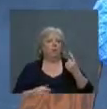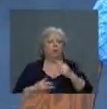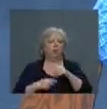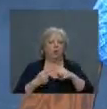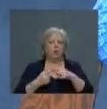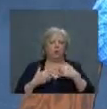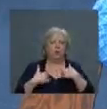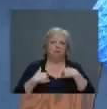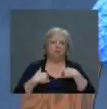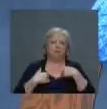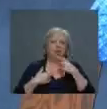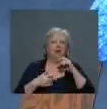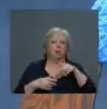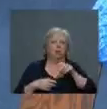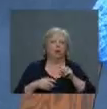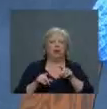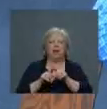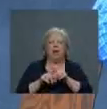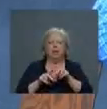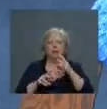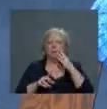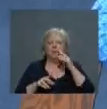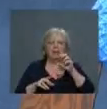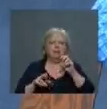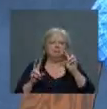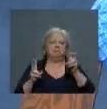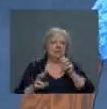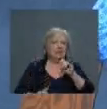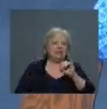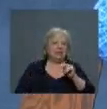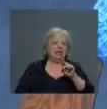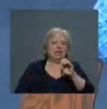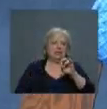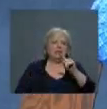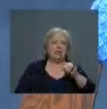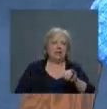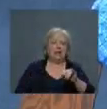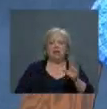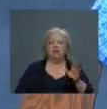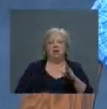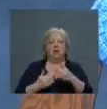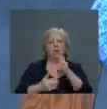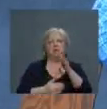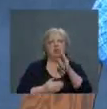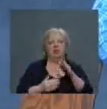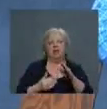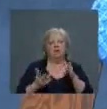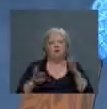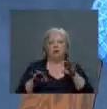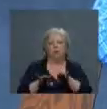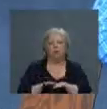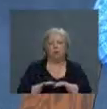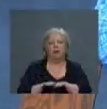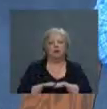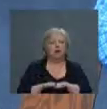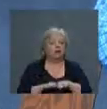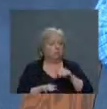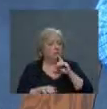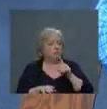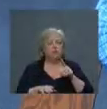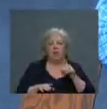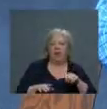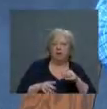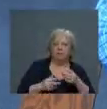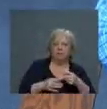got them tore down. Yeah, that's true. They had to half burn, and that's my fear here, that once it starts slipping,